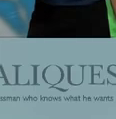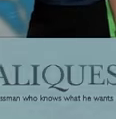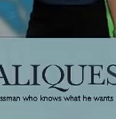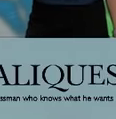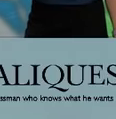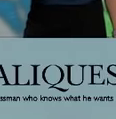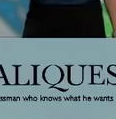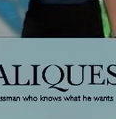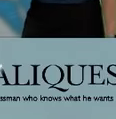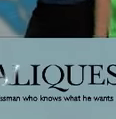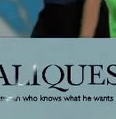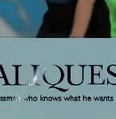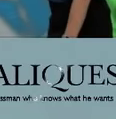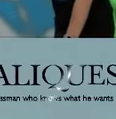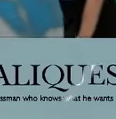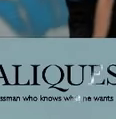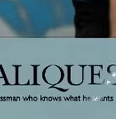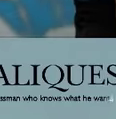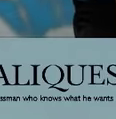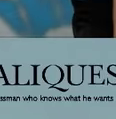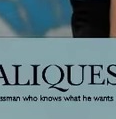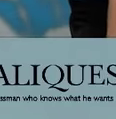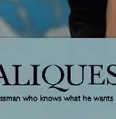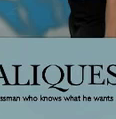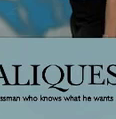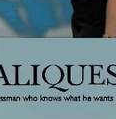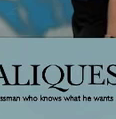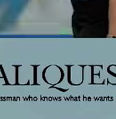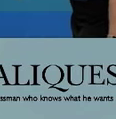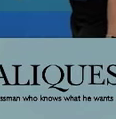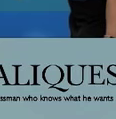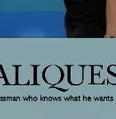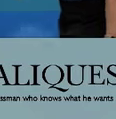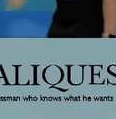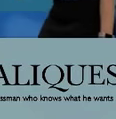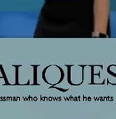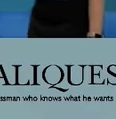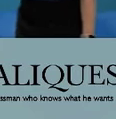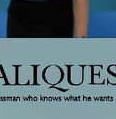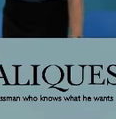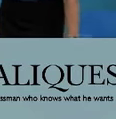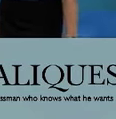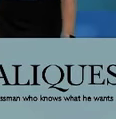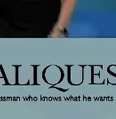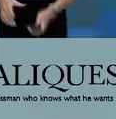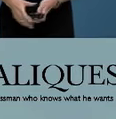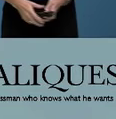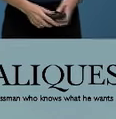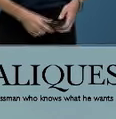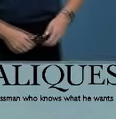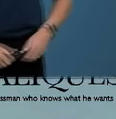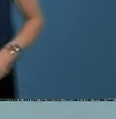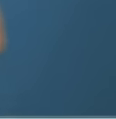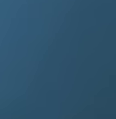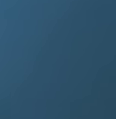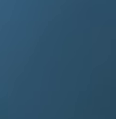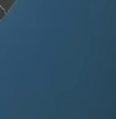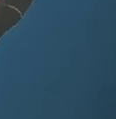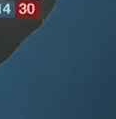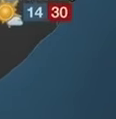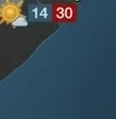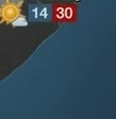country, but if they do form, we'll see them forming between northwest and the KZN coastline. It's a mostly clear and hot day throughout